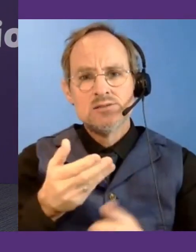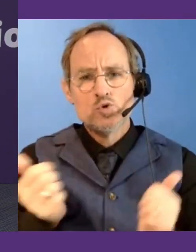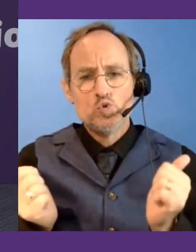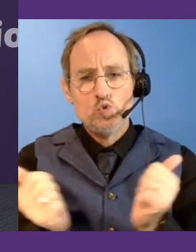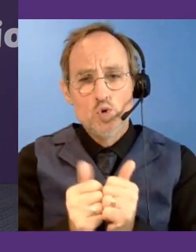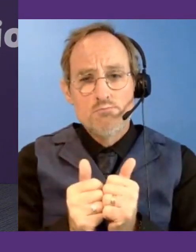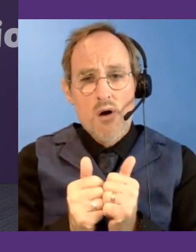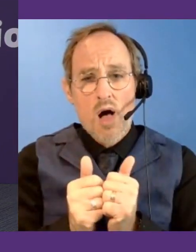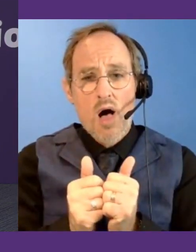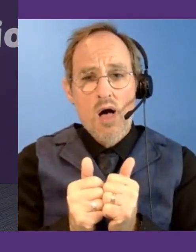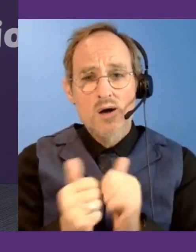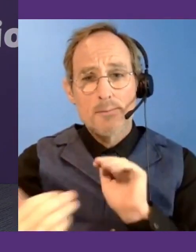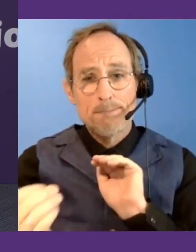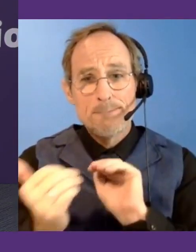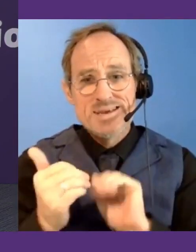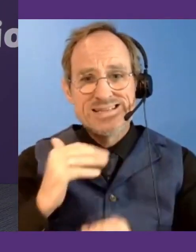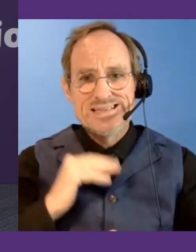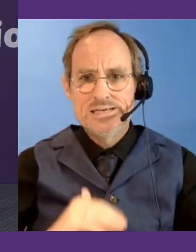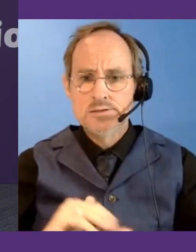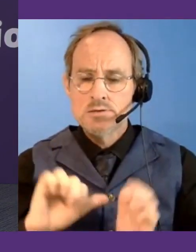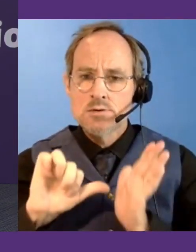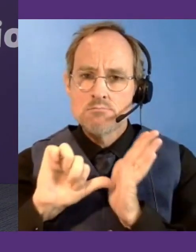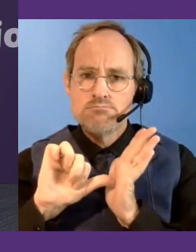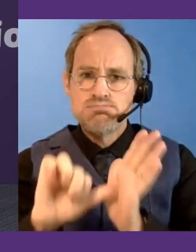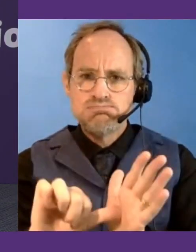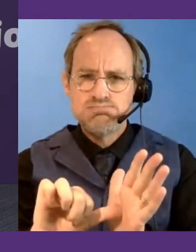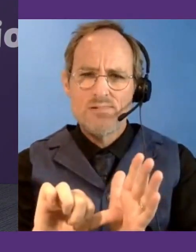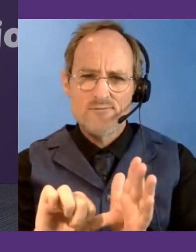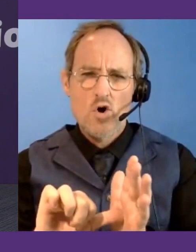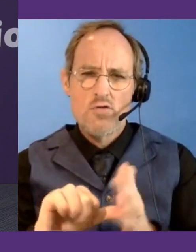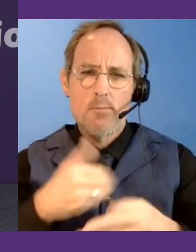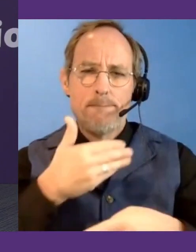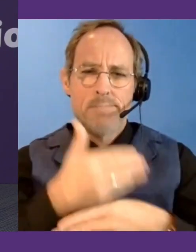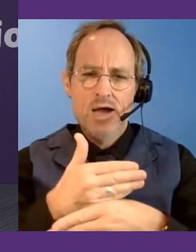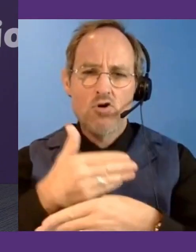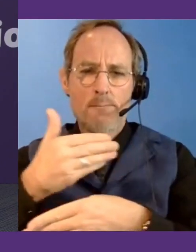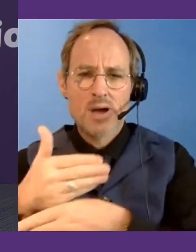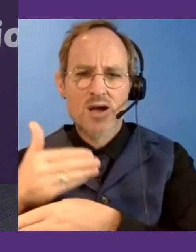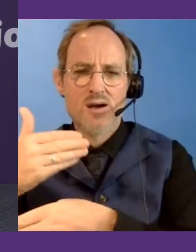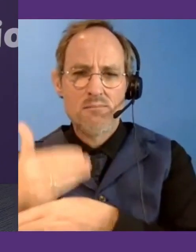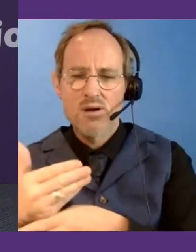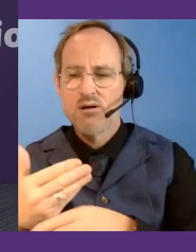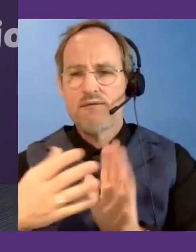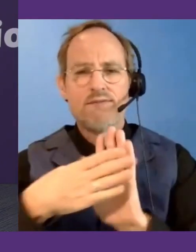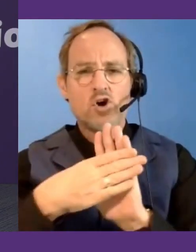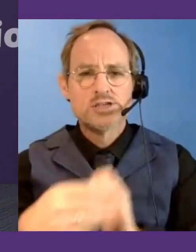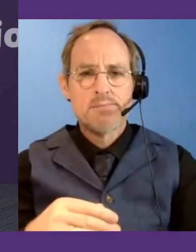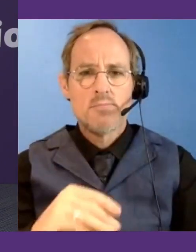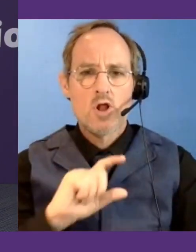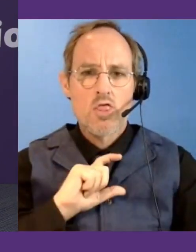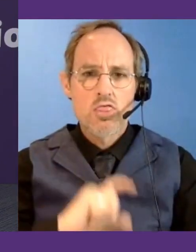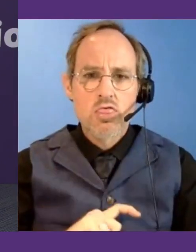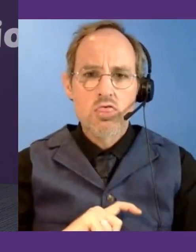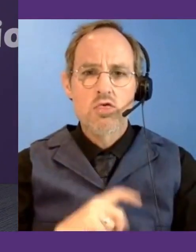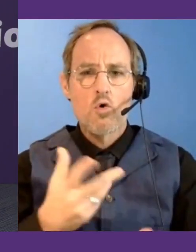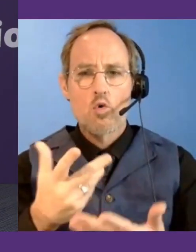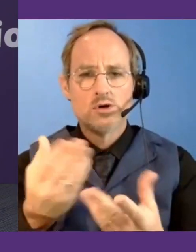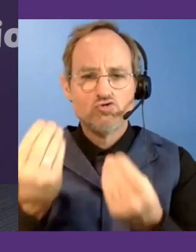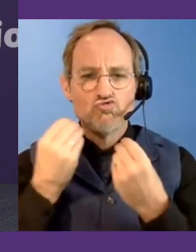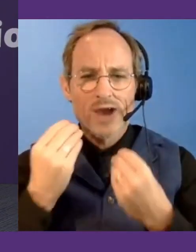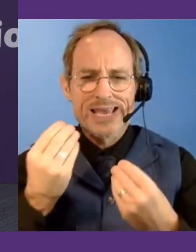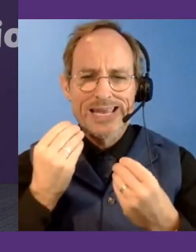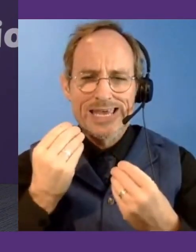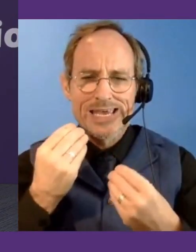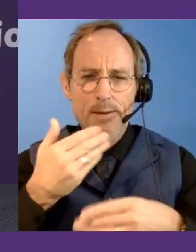And then there are other barriers that might relate to confidence and training and all of those things.